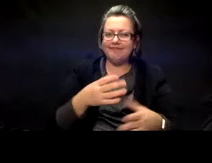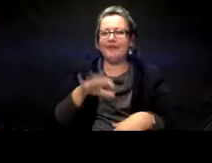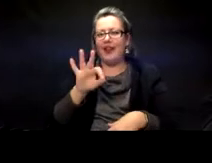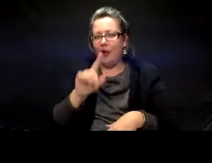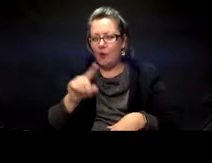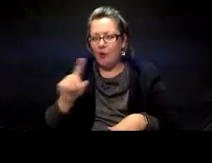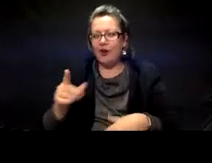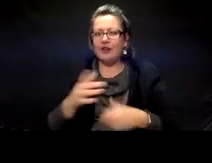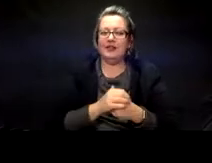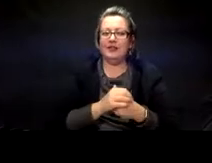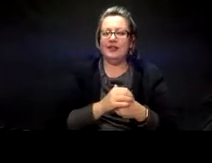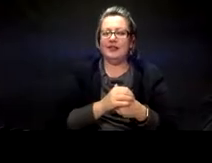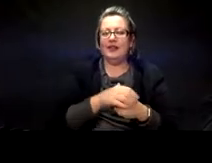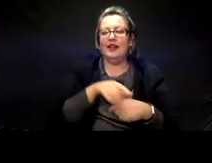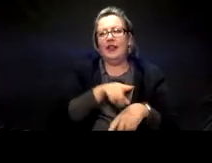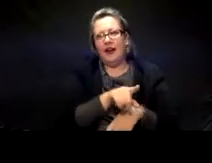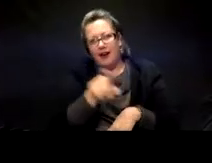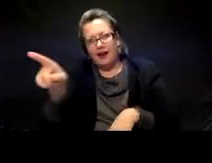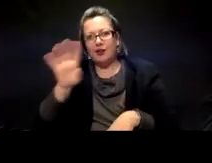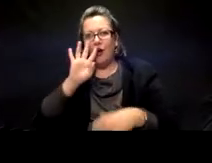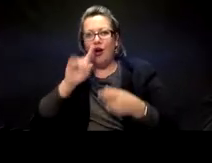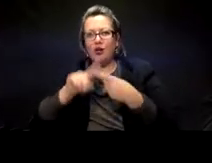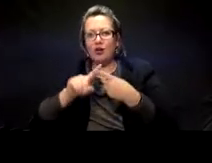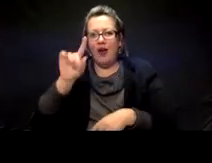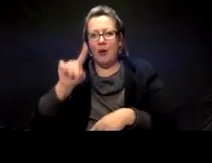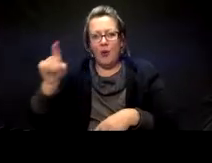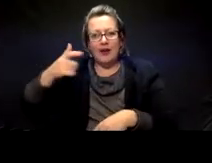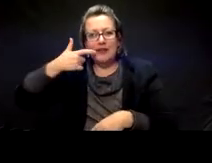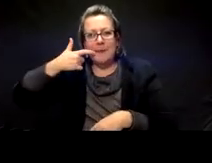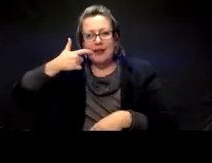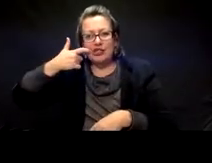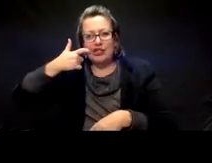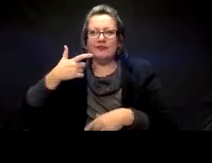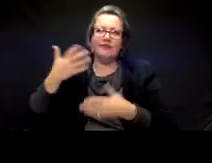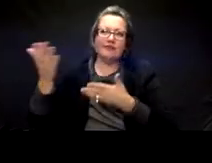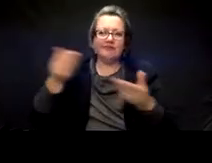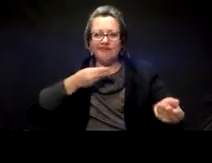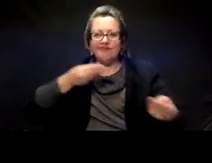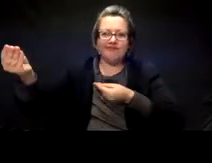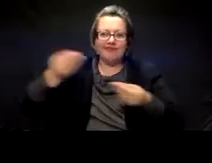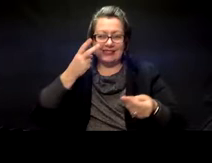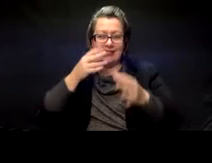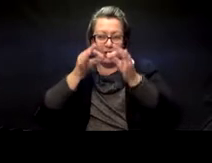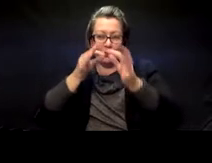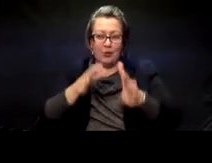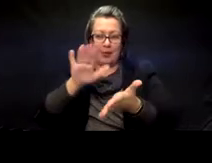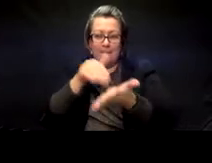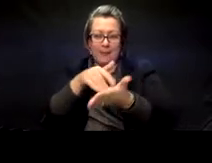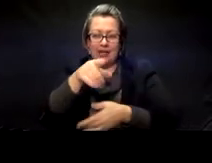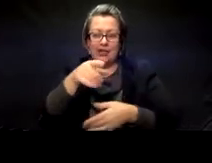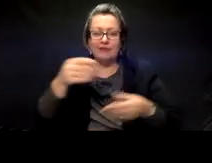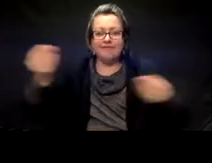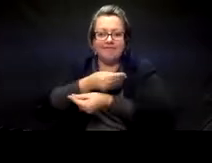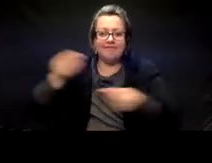TTY device, dial 911, and there they would be routed